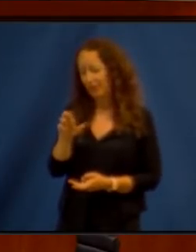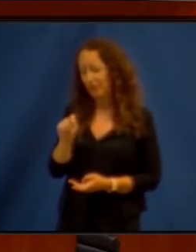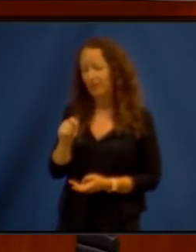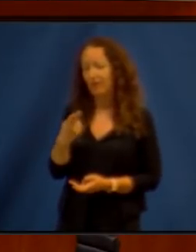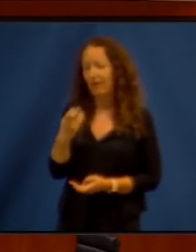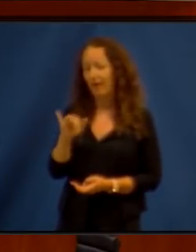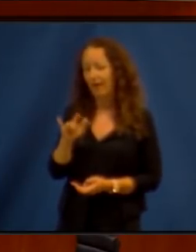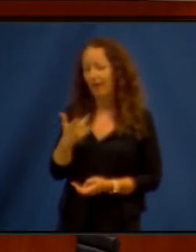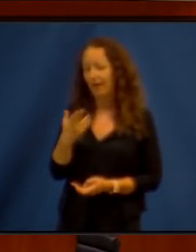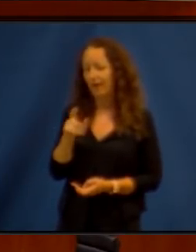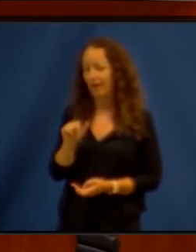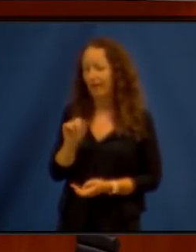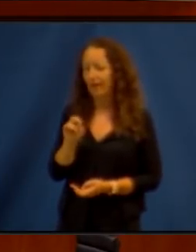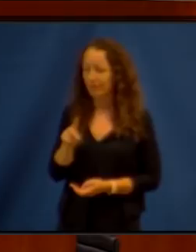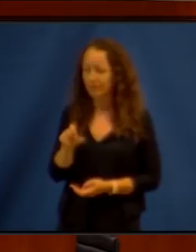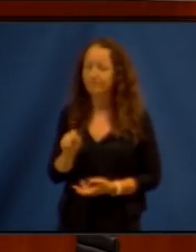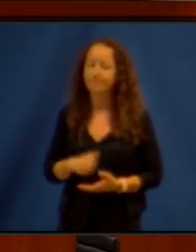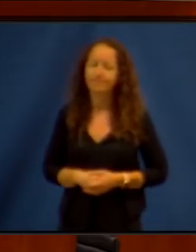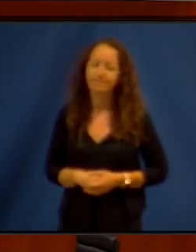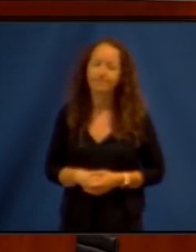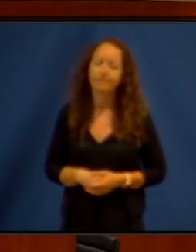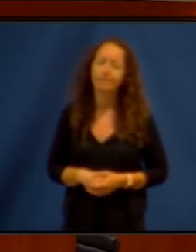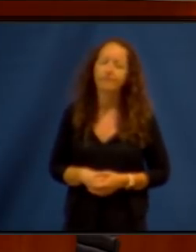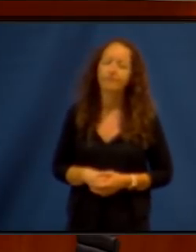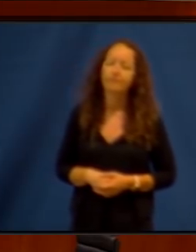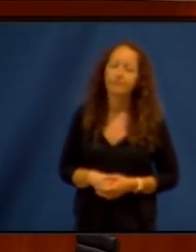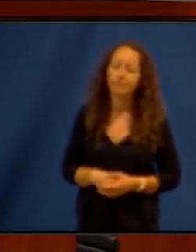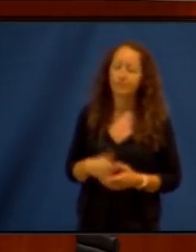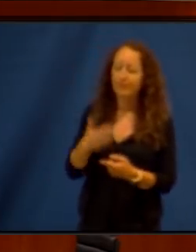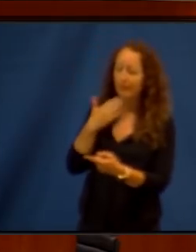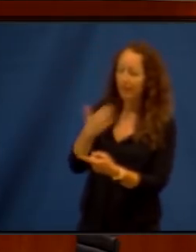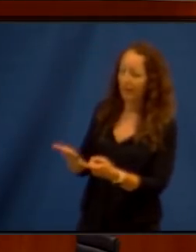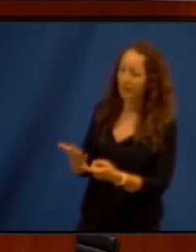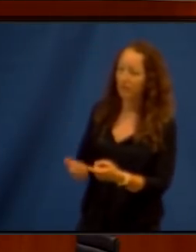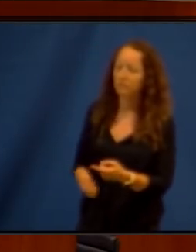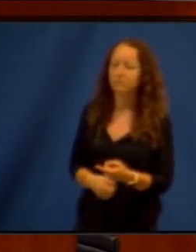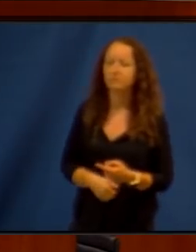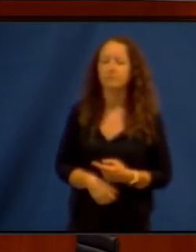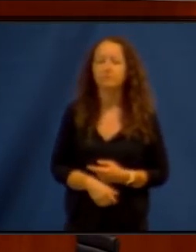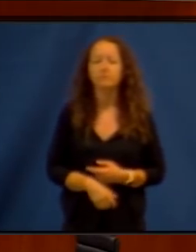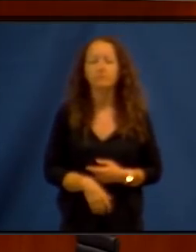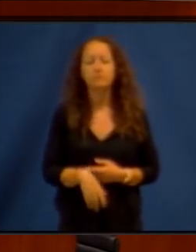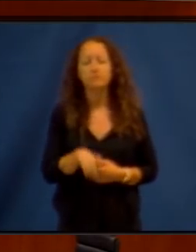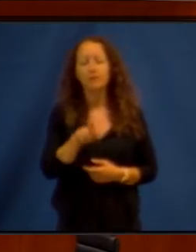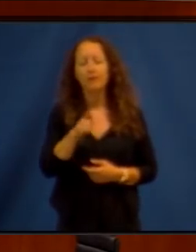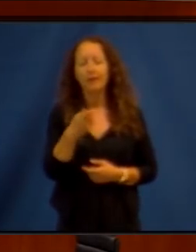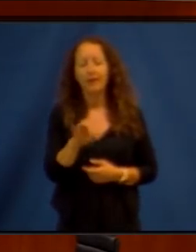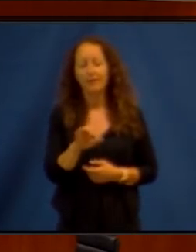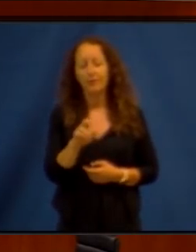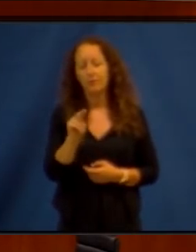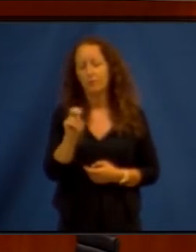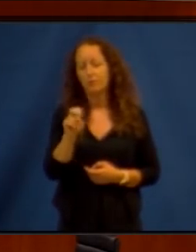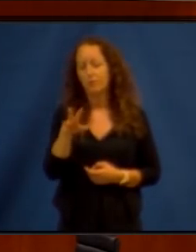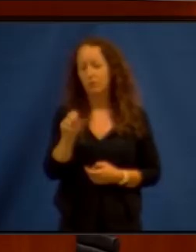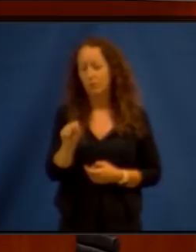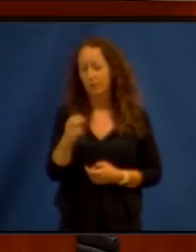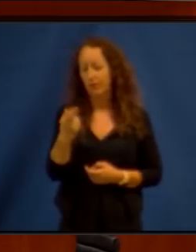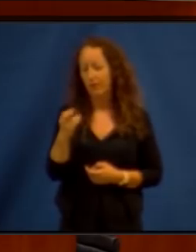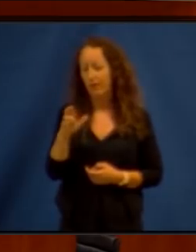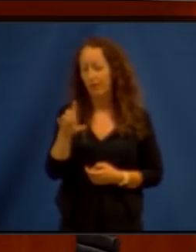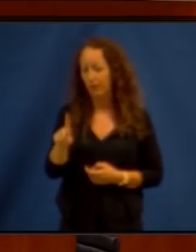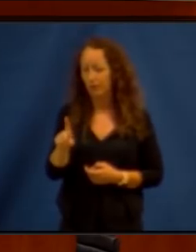Thank you. I have another question. This is Daisy Nelson from Today's News Herald. I'm wondering if you're able to tell